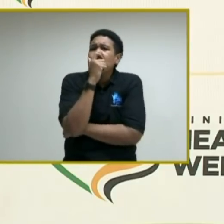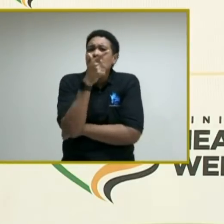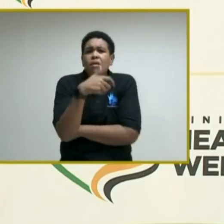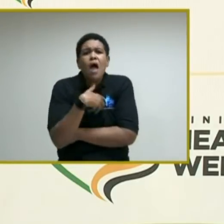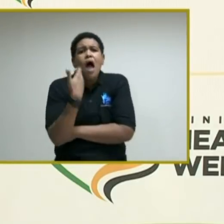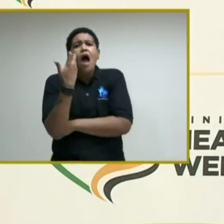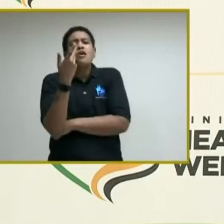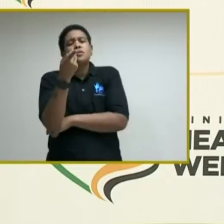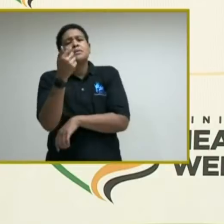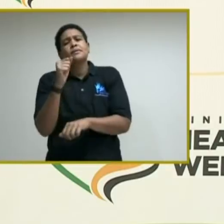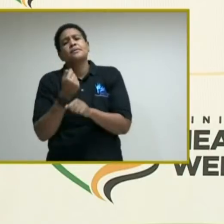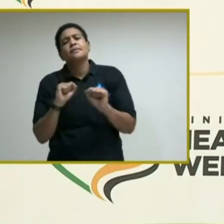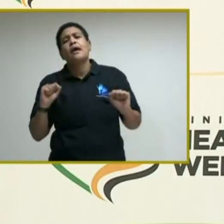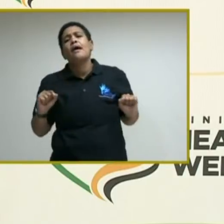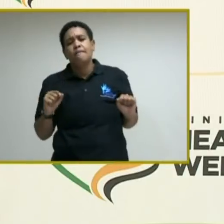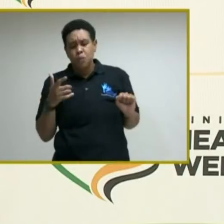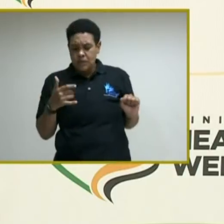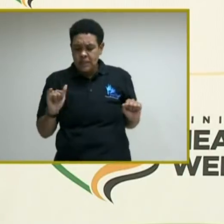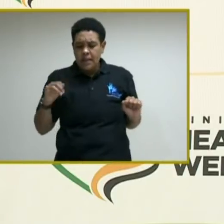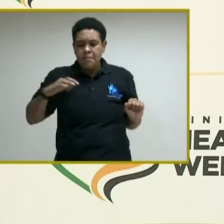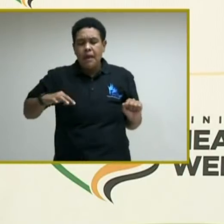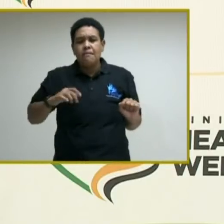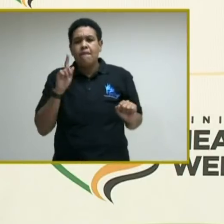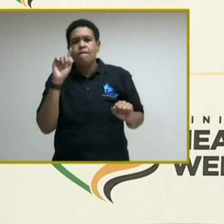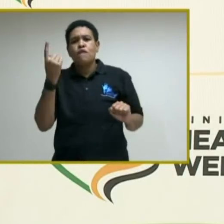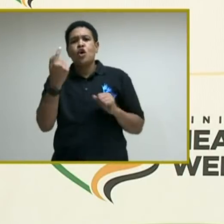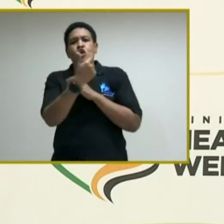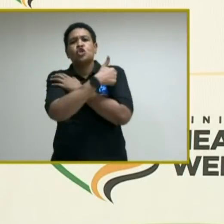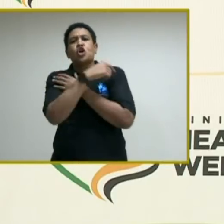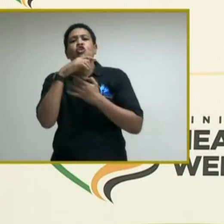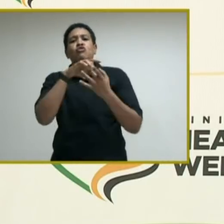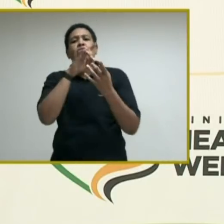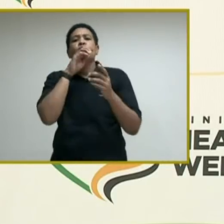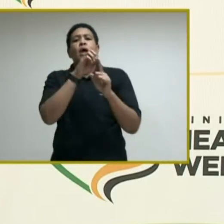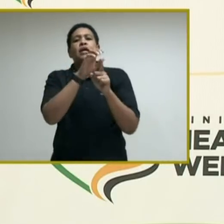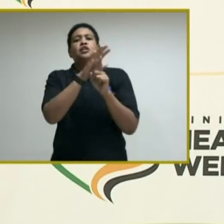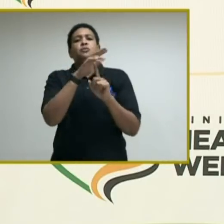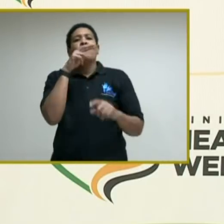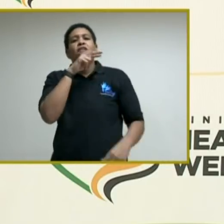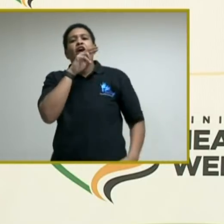still benefiting from the first dose in terms of the exposure to the virus.